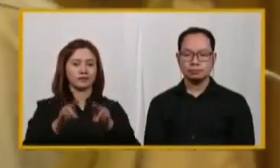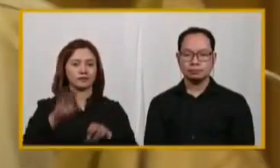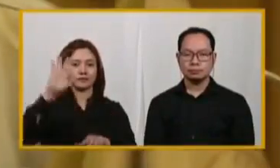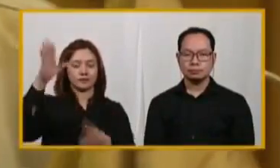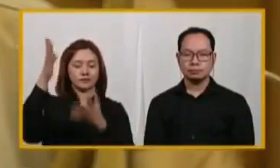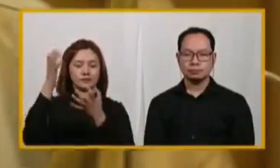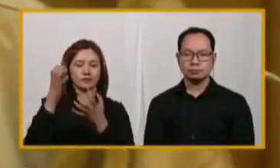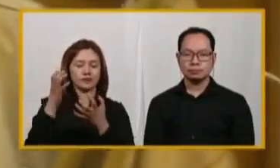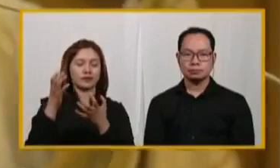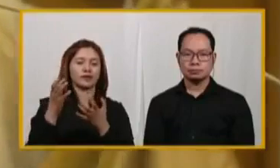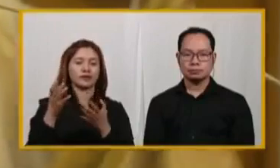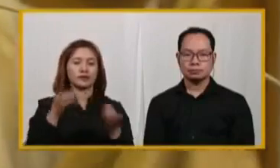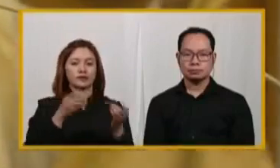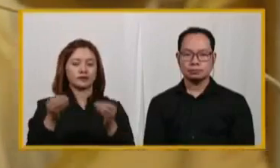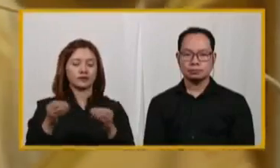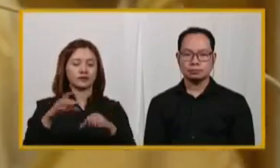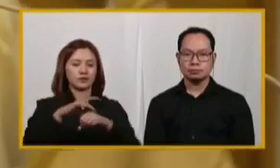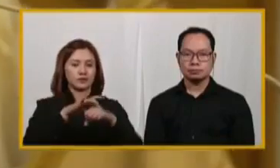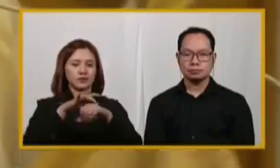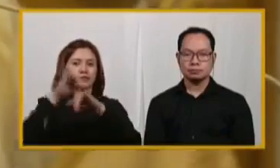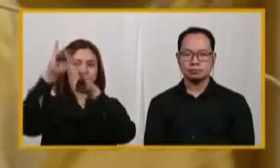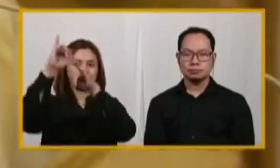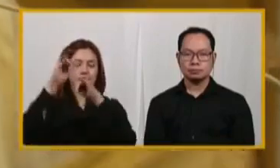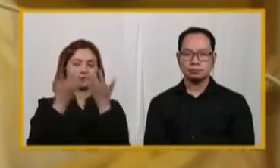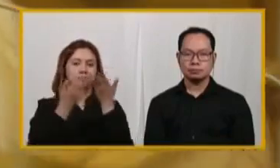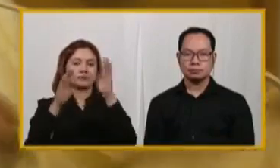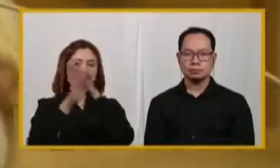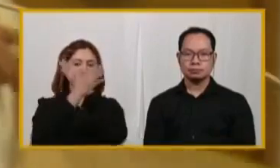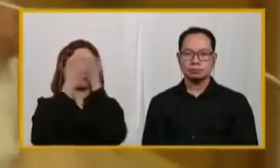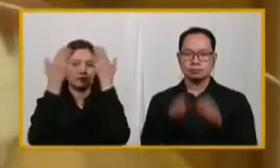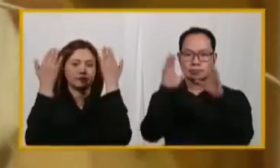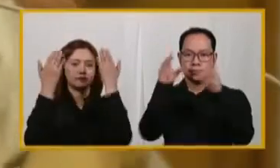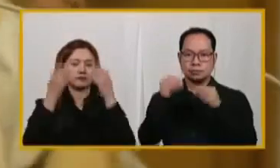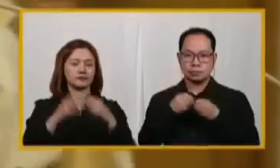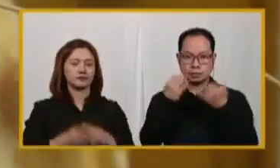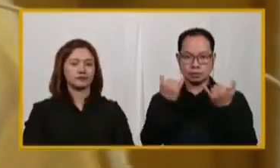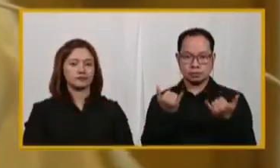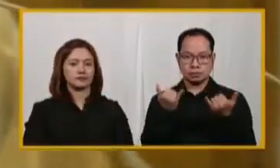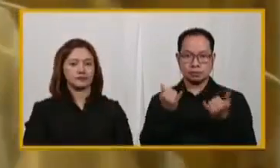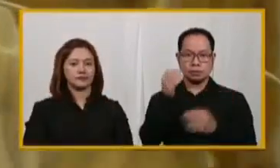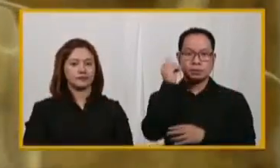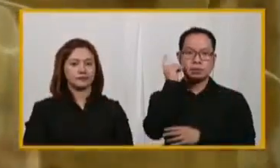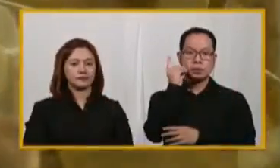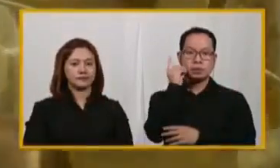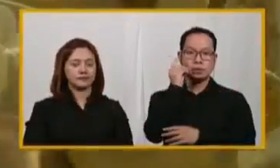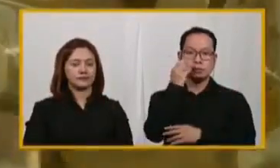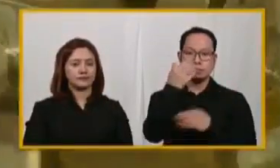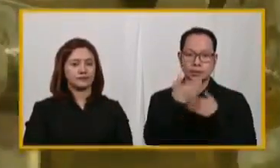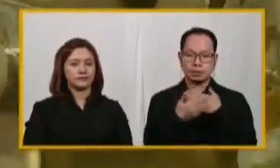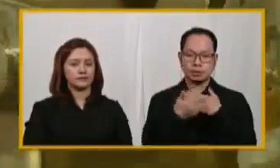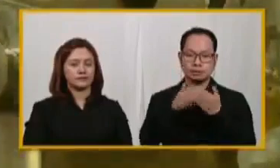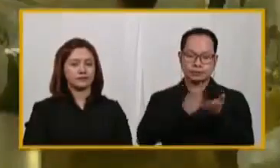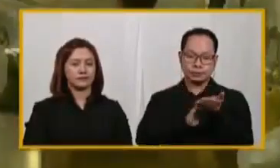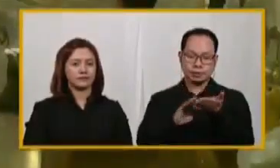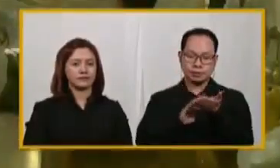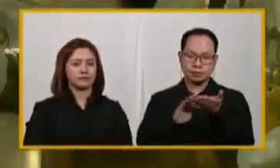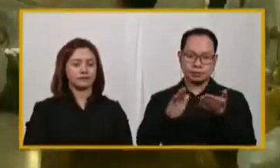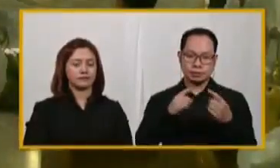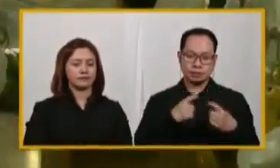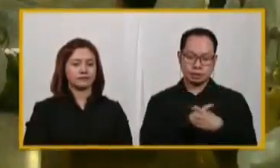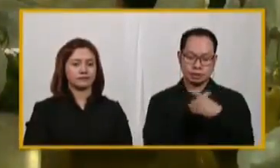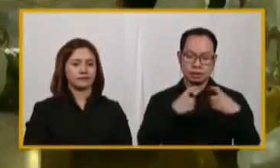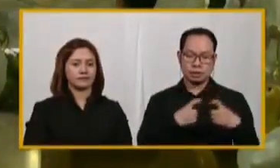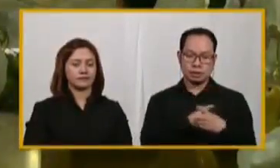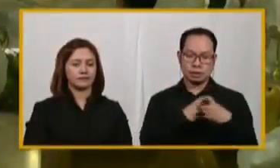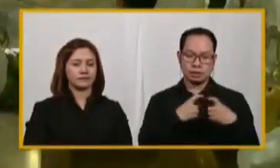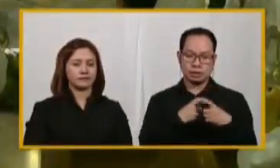thy will be done on earth as it is in heaven. Give us this day our daily bread, and forgive us our